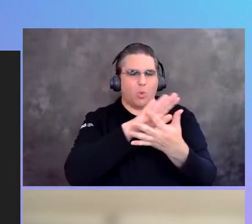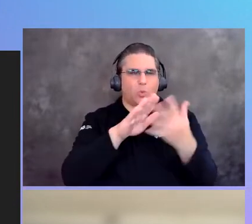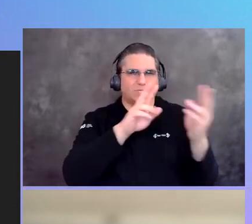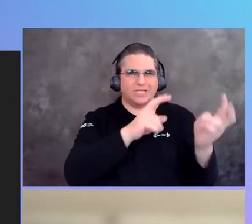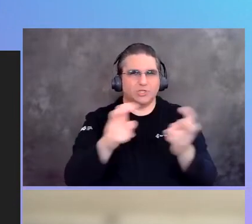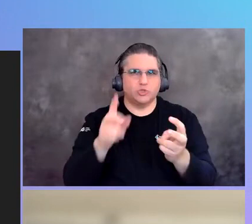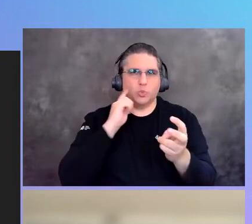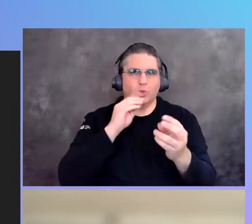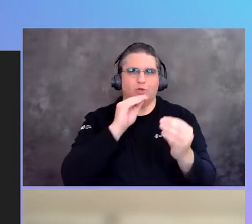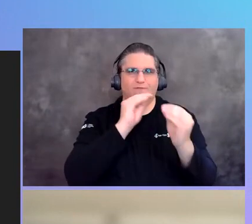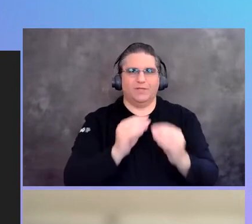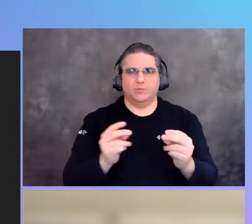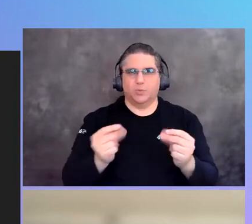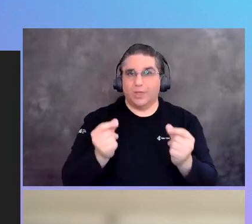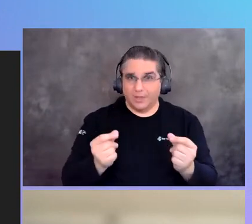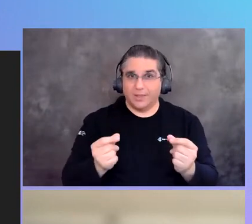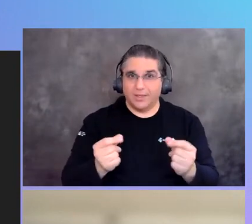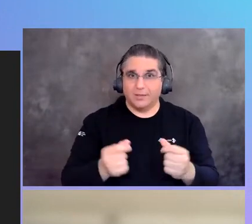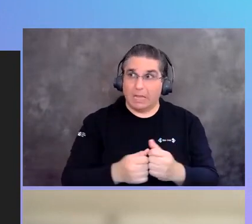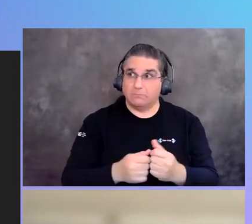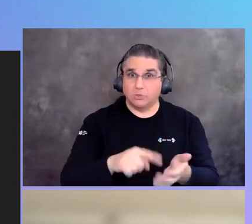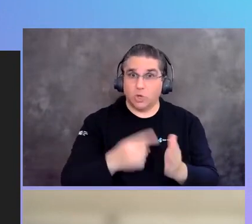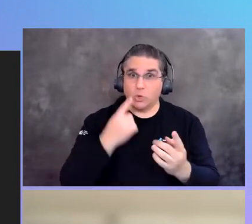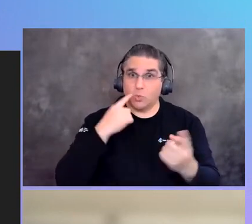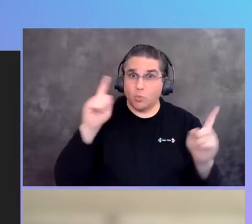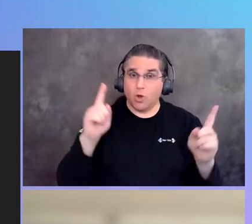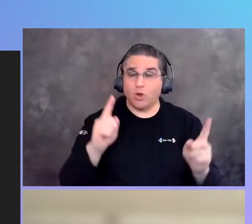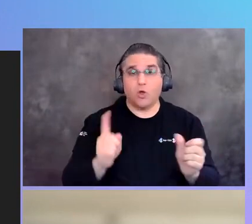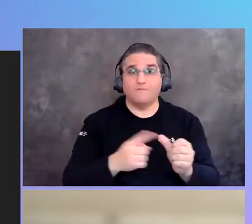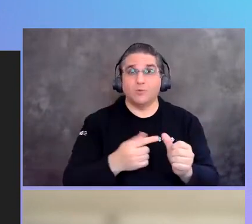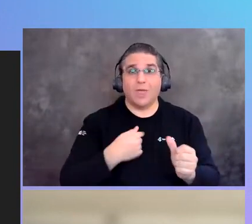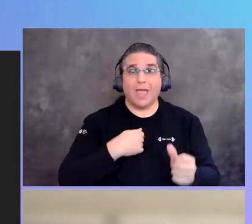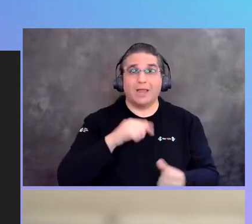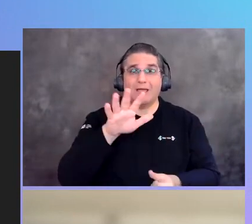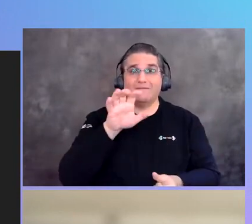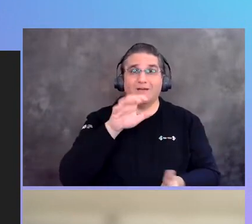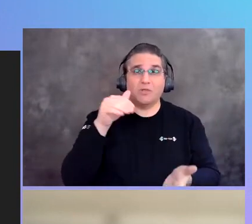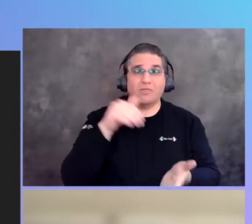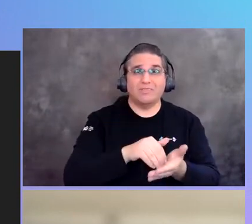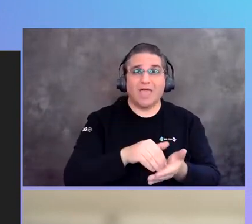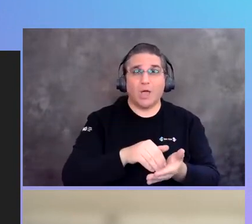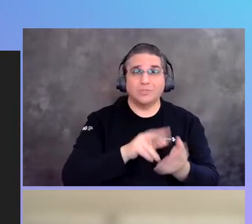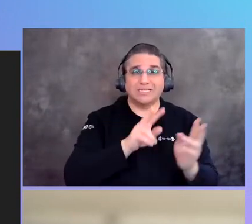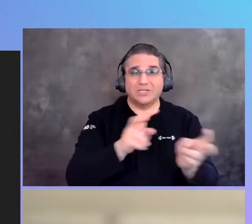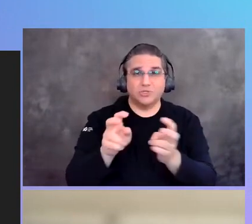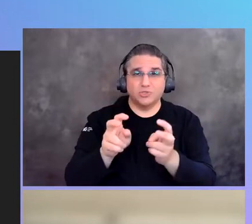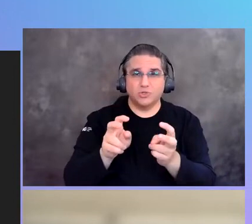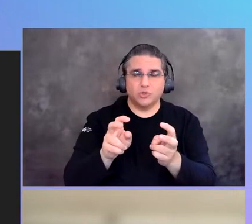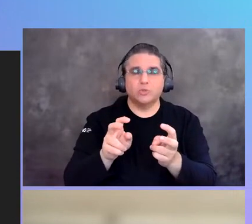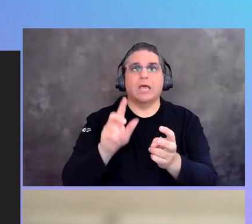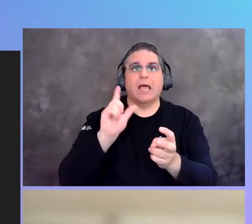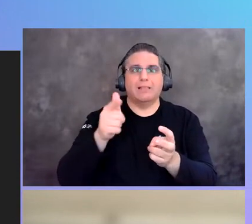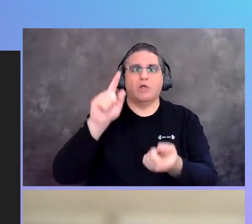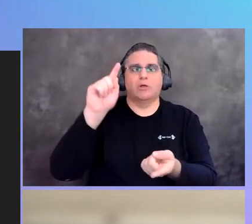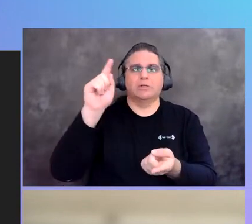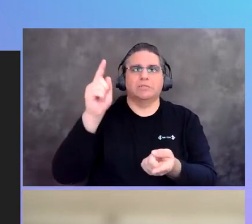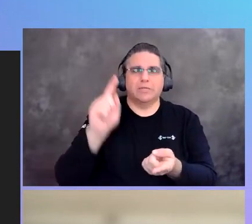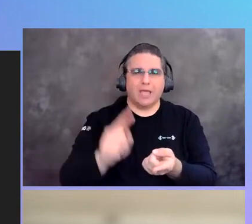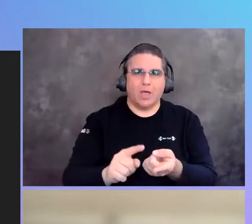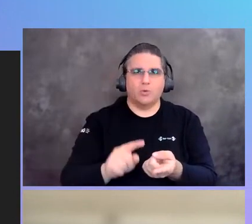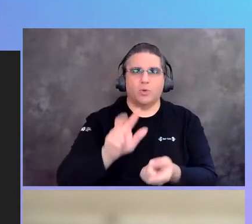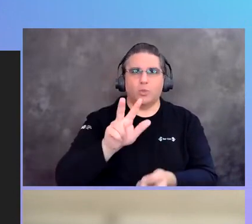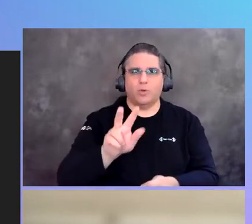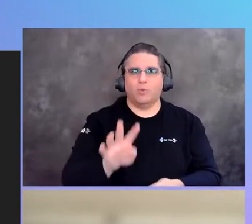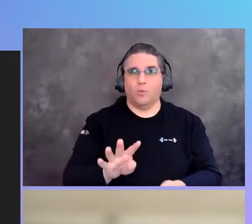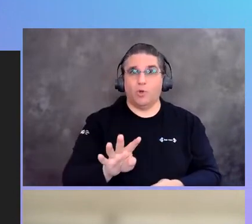work. So we had, 500,000 issues. It started to reduce that down to about three quarters quite quickly, just by some focus.